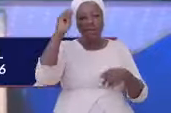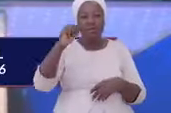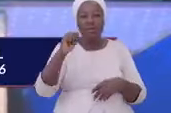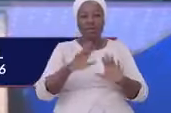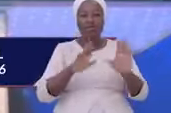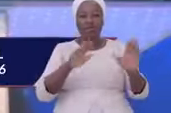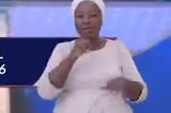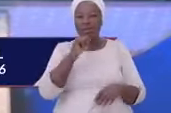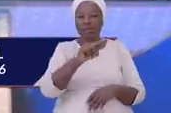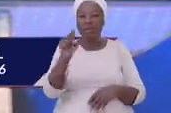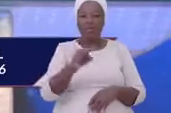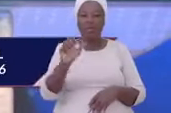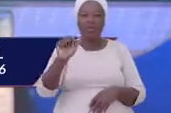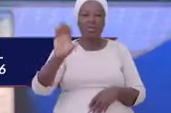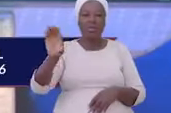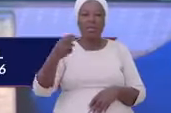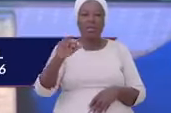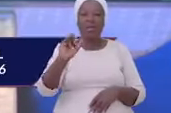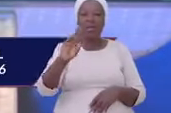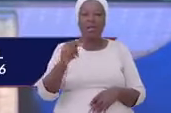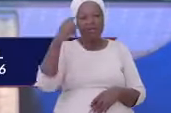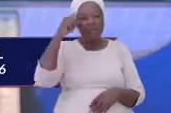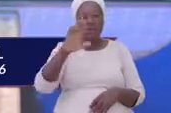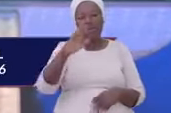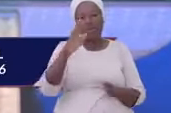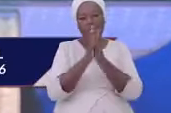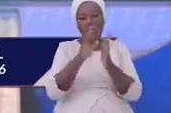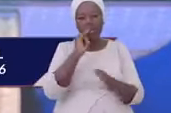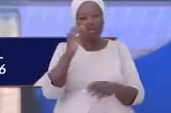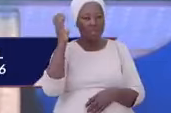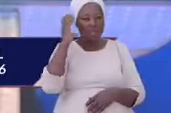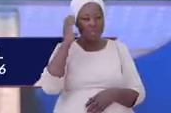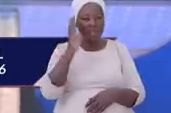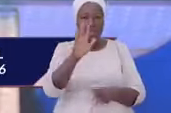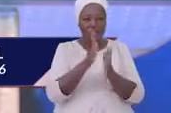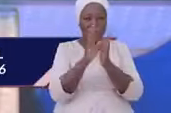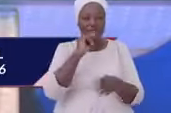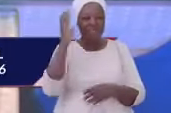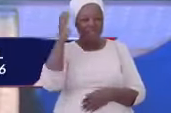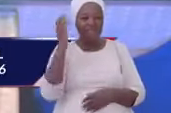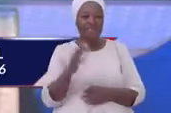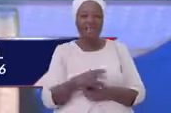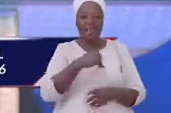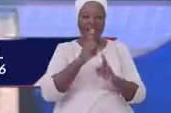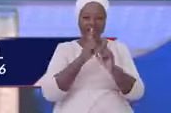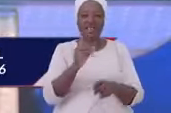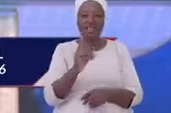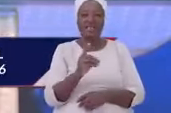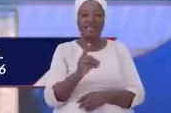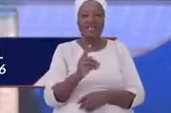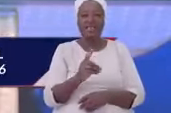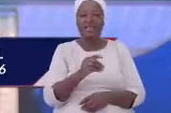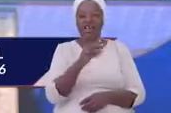prayer is heard. Your prayer is heard. And thy wife Elizabeth